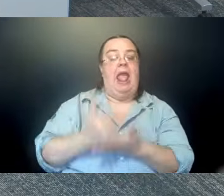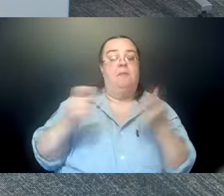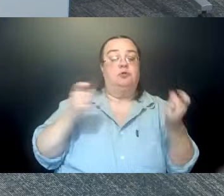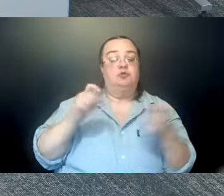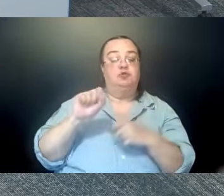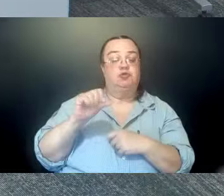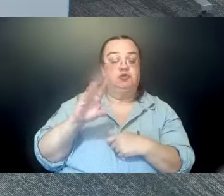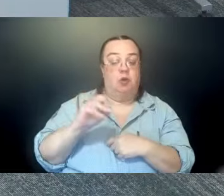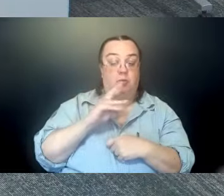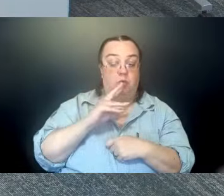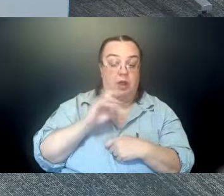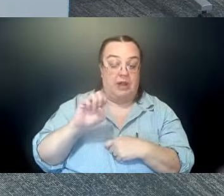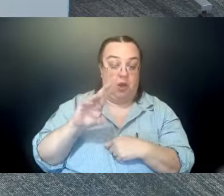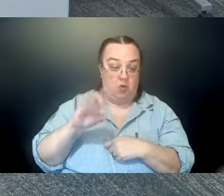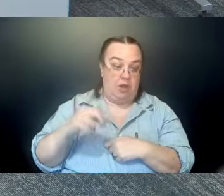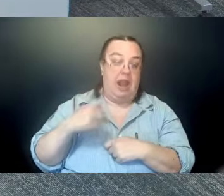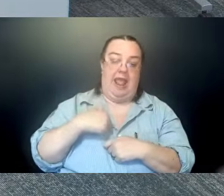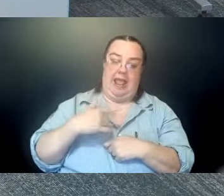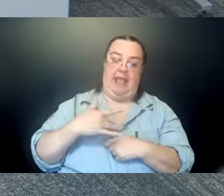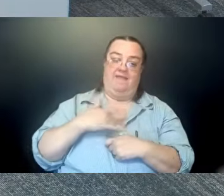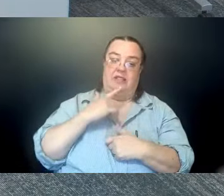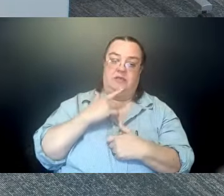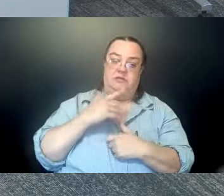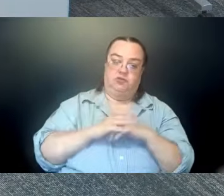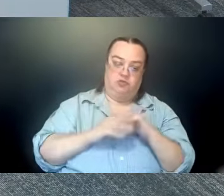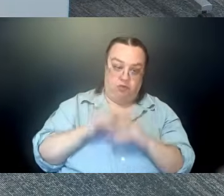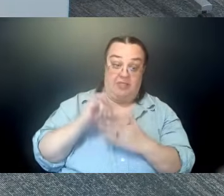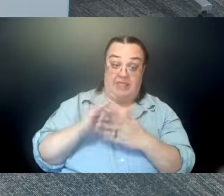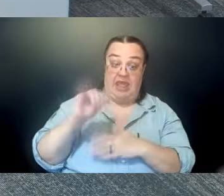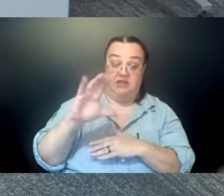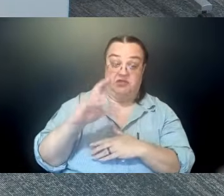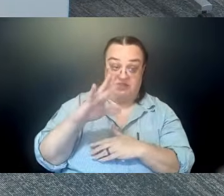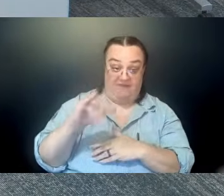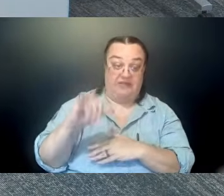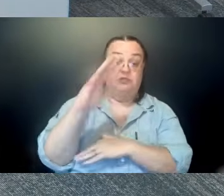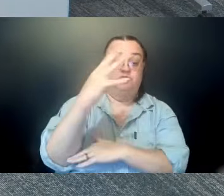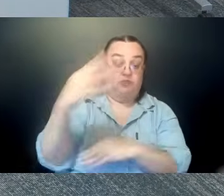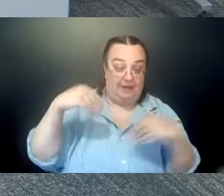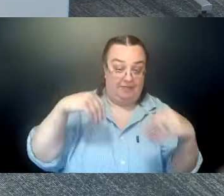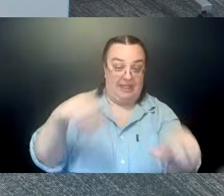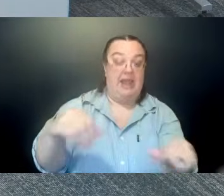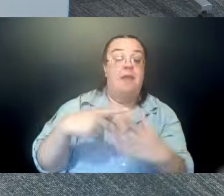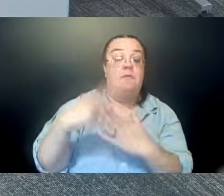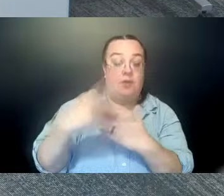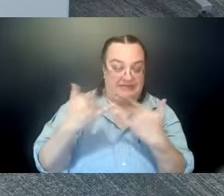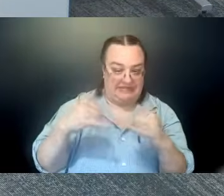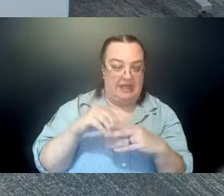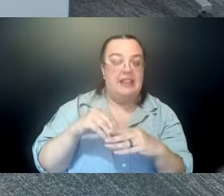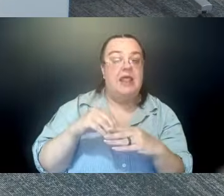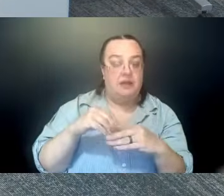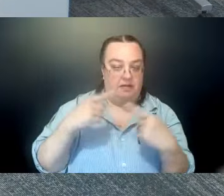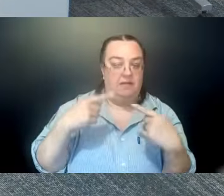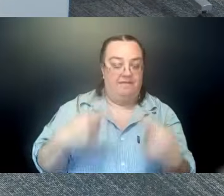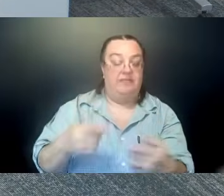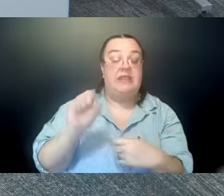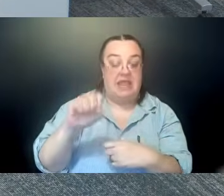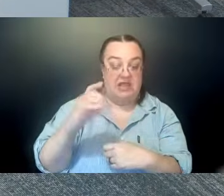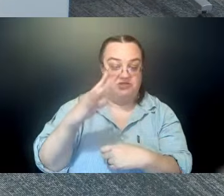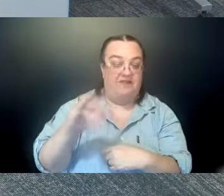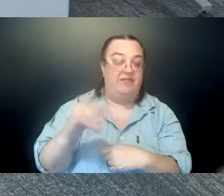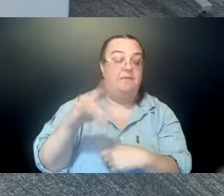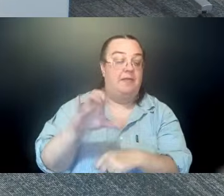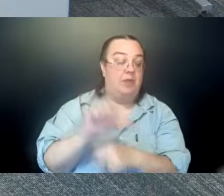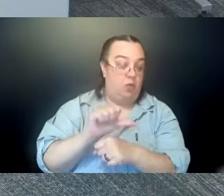tree planting program is still in effect. Yes, Cheverly's Public Works Department will plant a tree in your yard. You